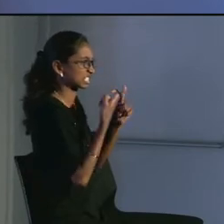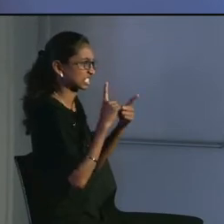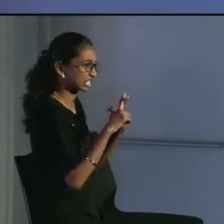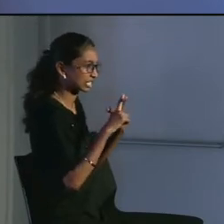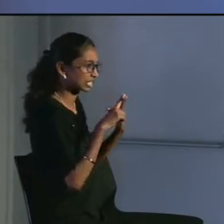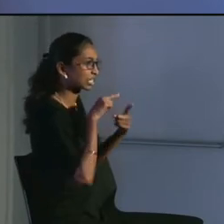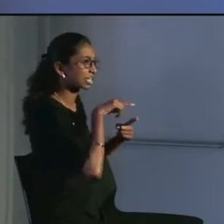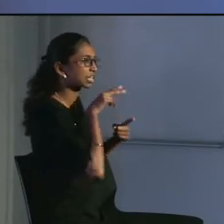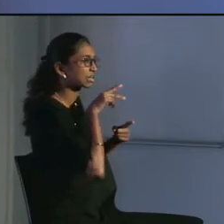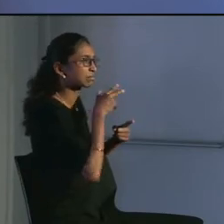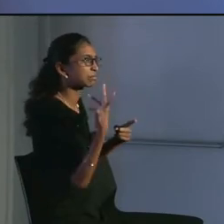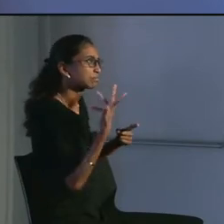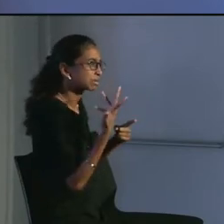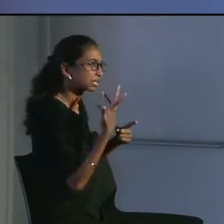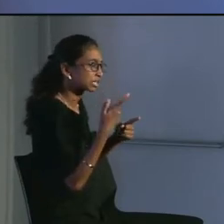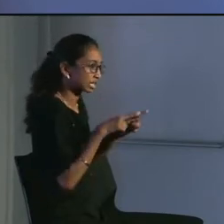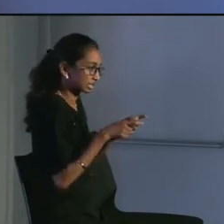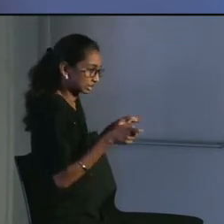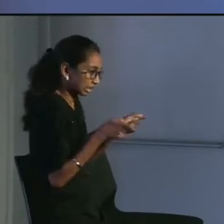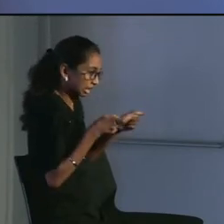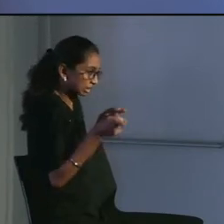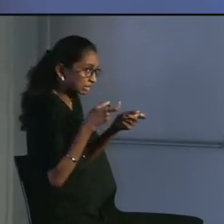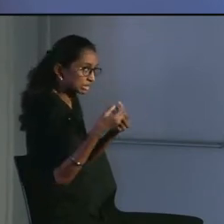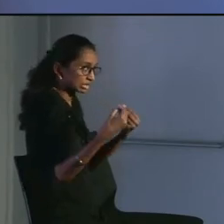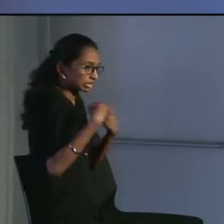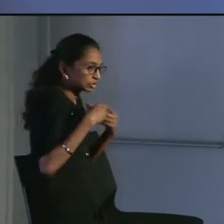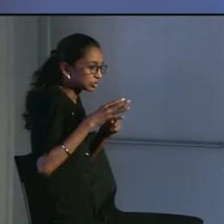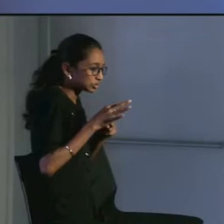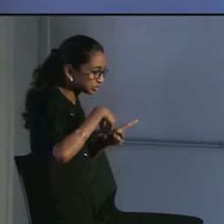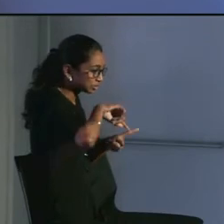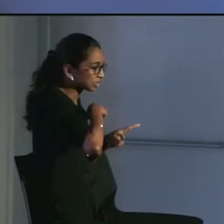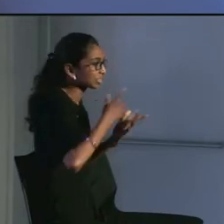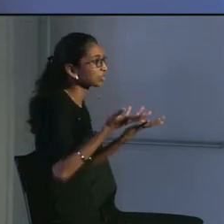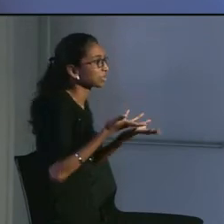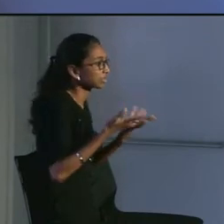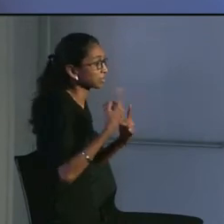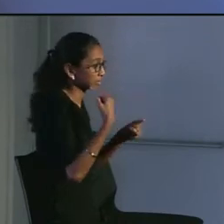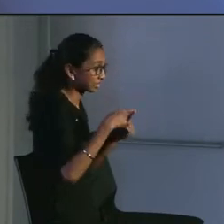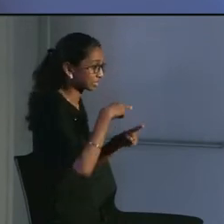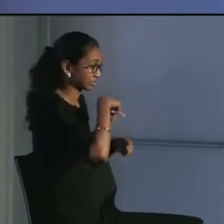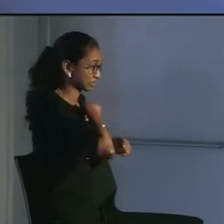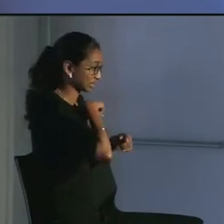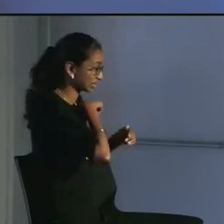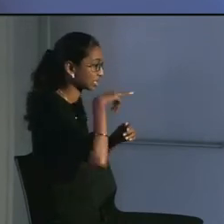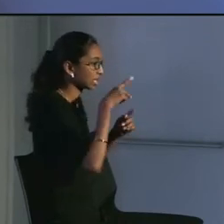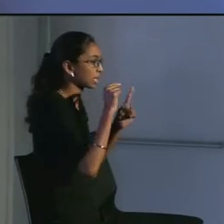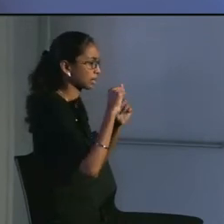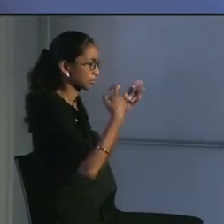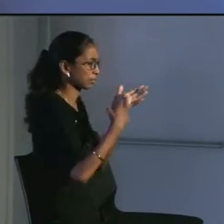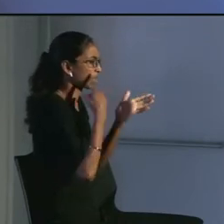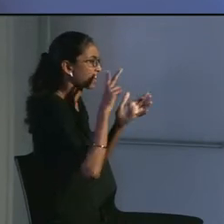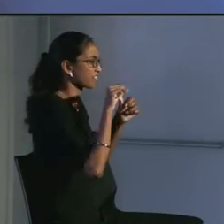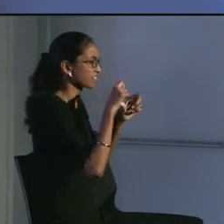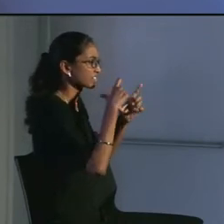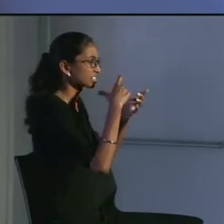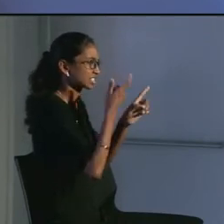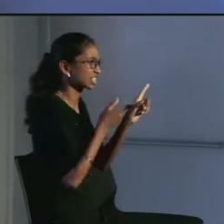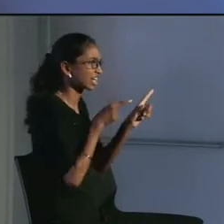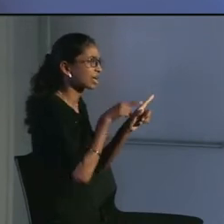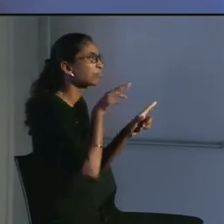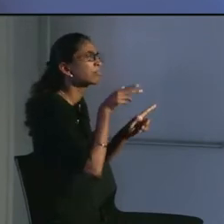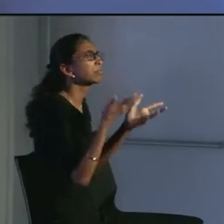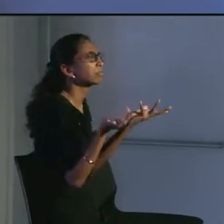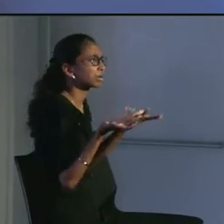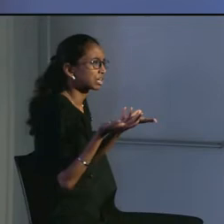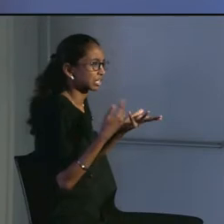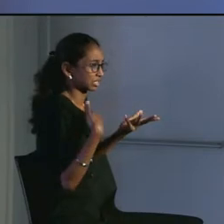of state control do to us now? And what does privacy really mean when we have